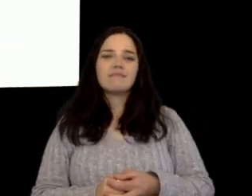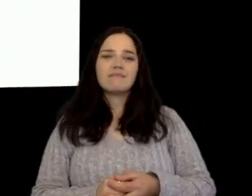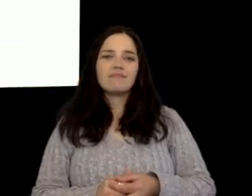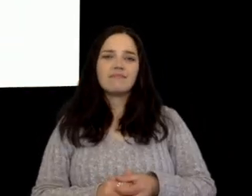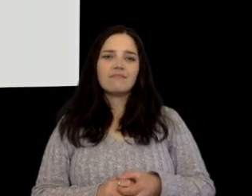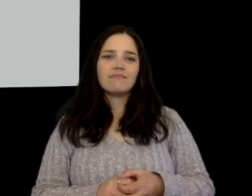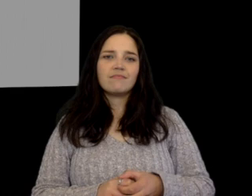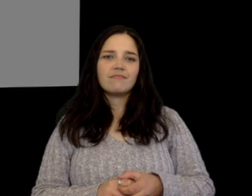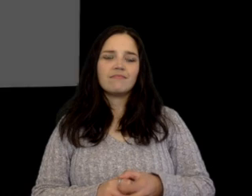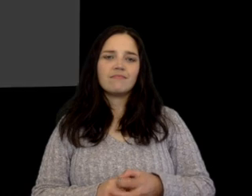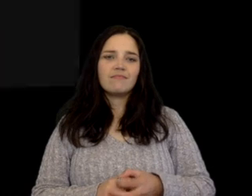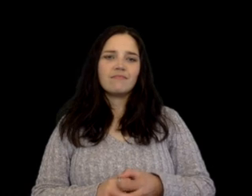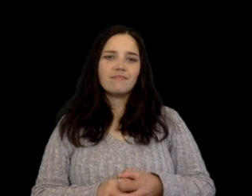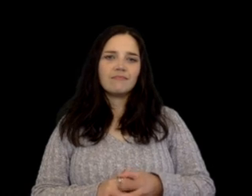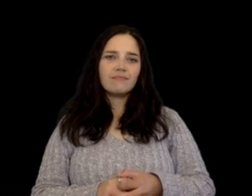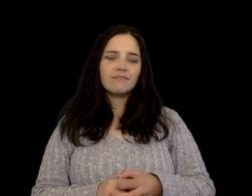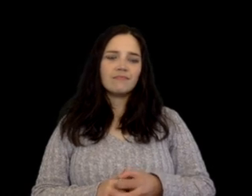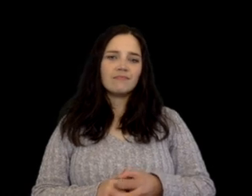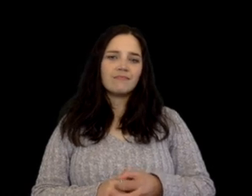Helen.